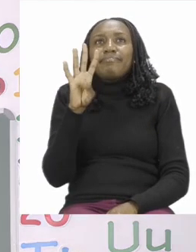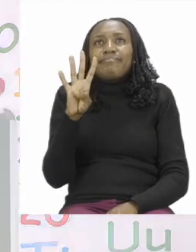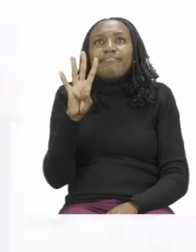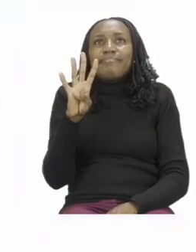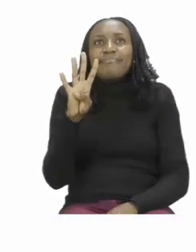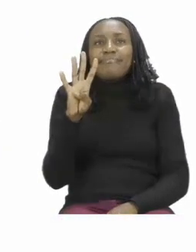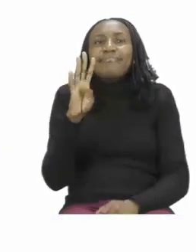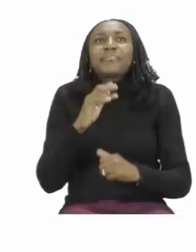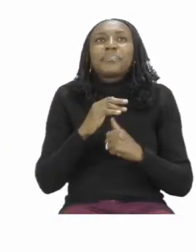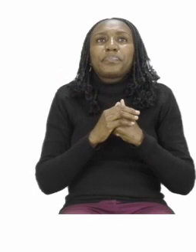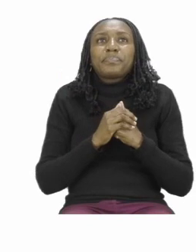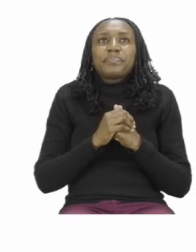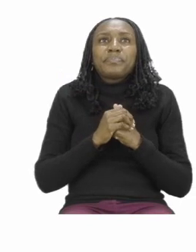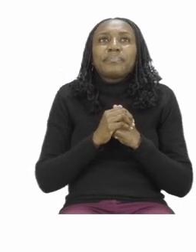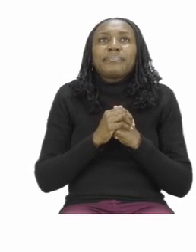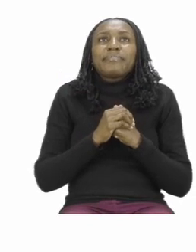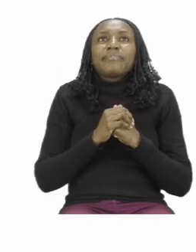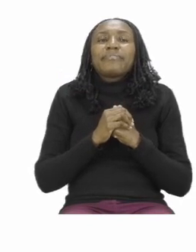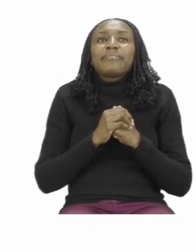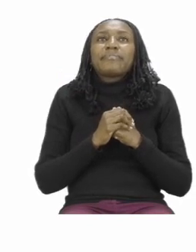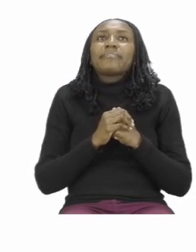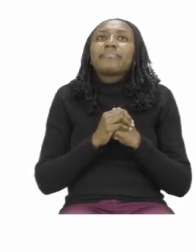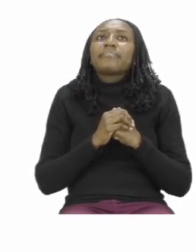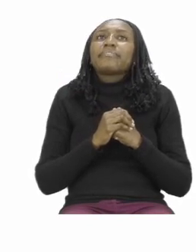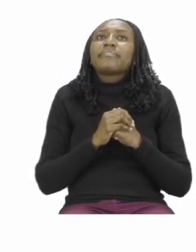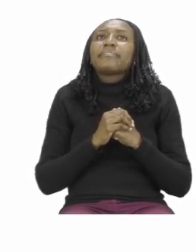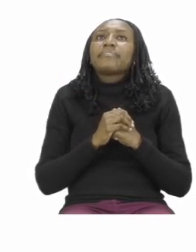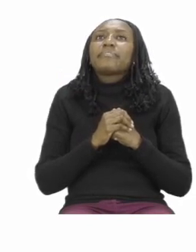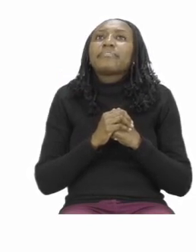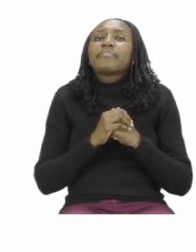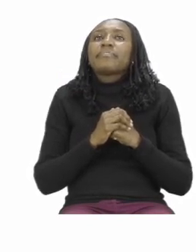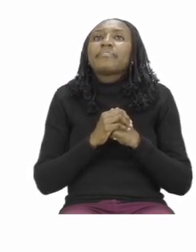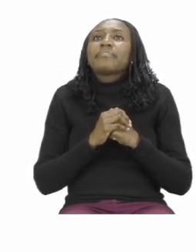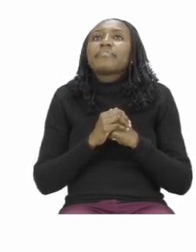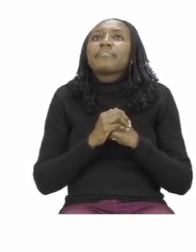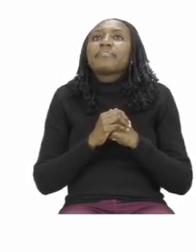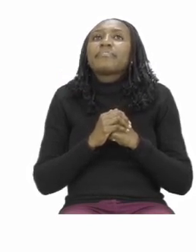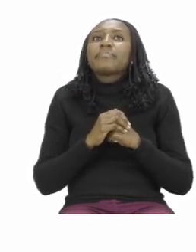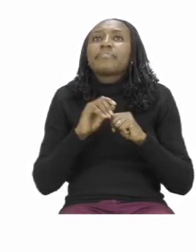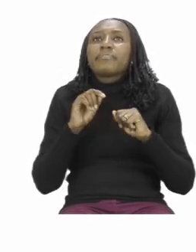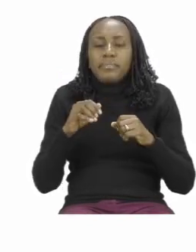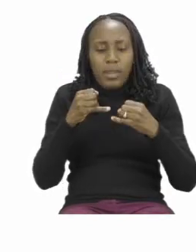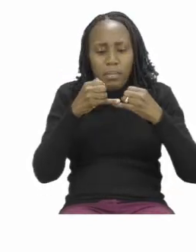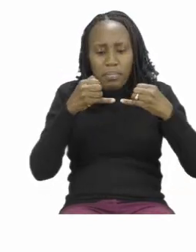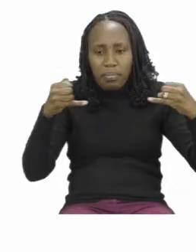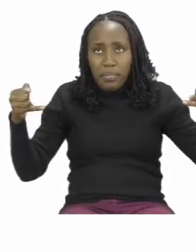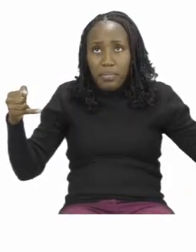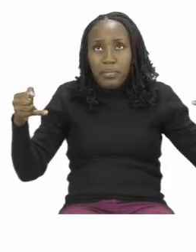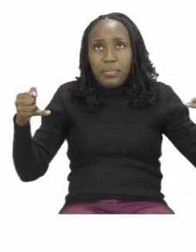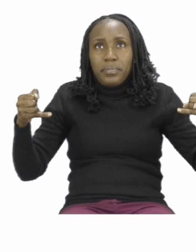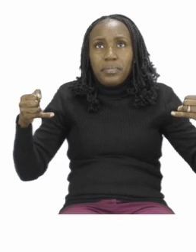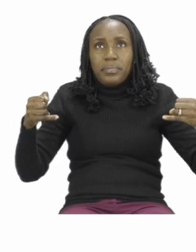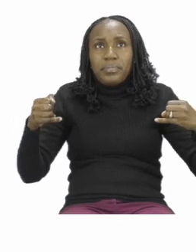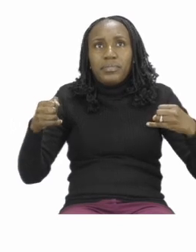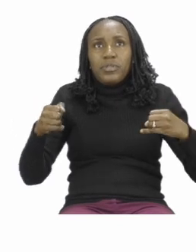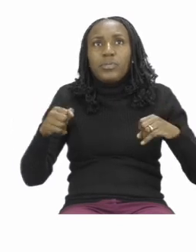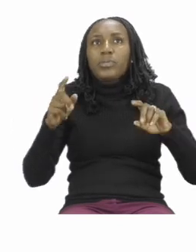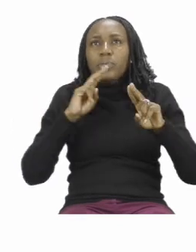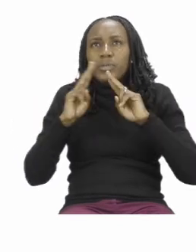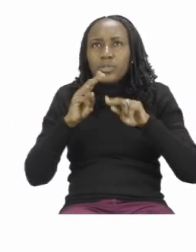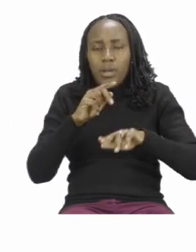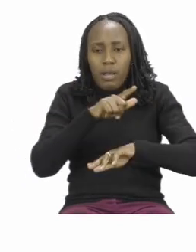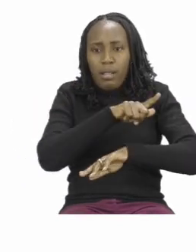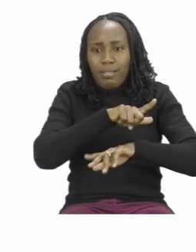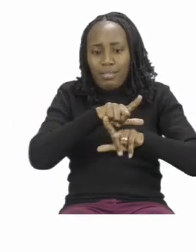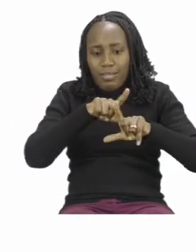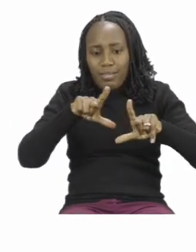24. On page 24, we're going to continue with length. Now, the length we're going to be talking about here